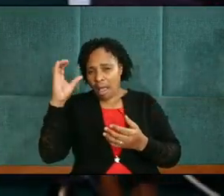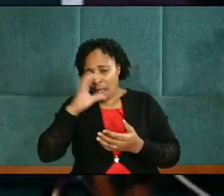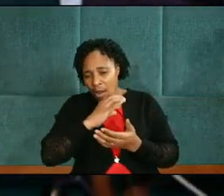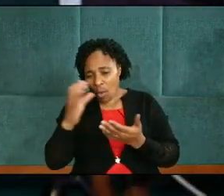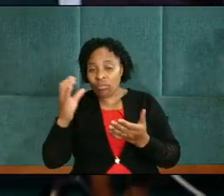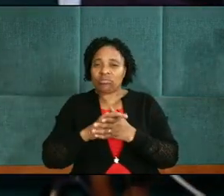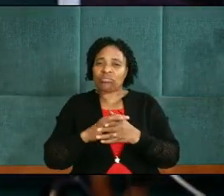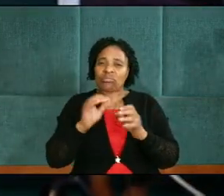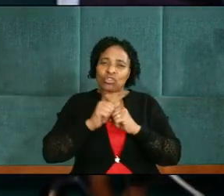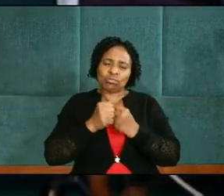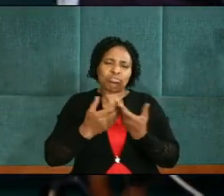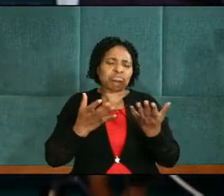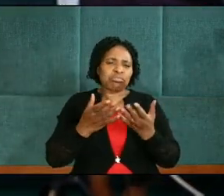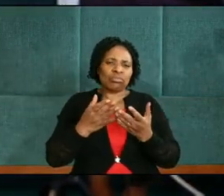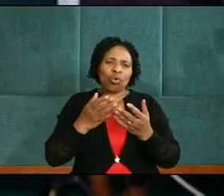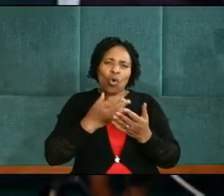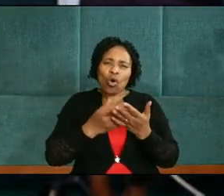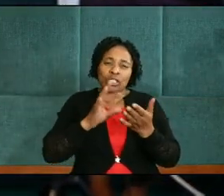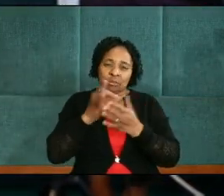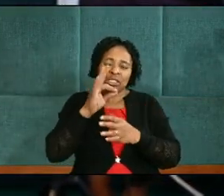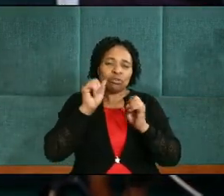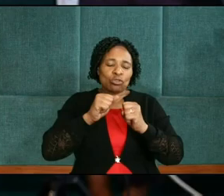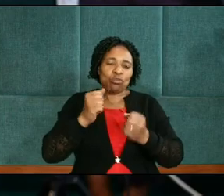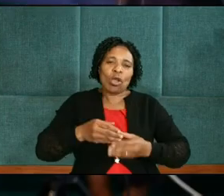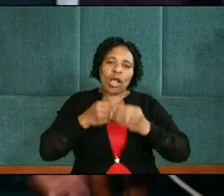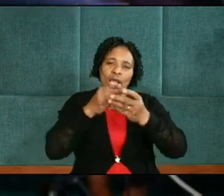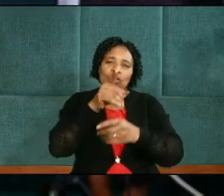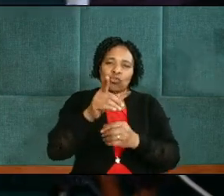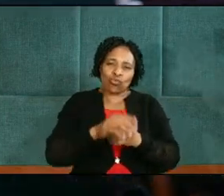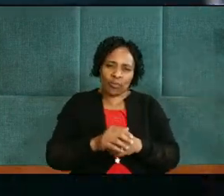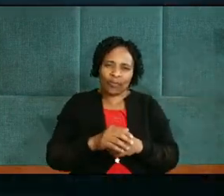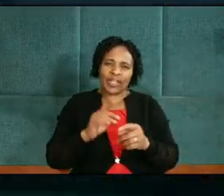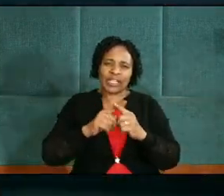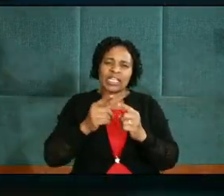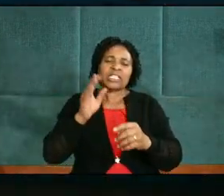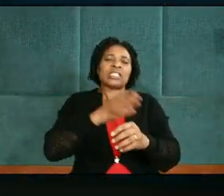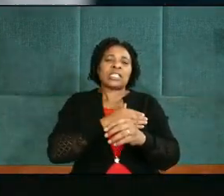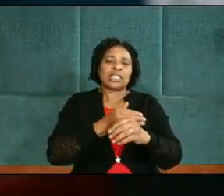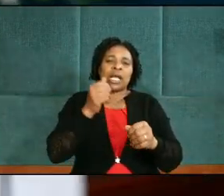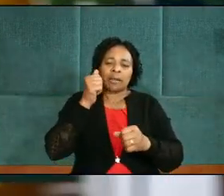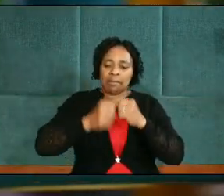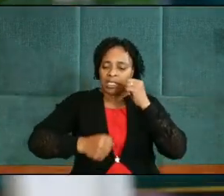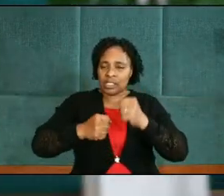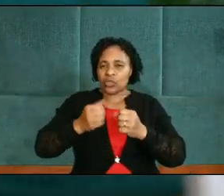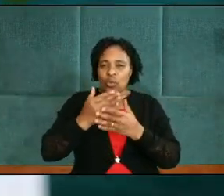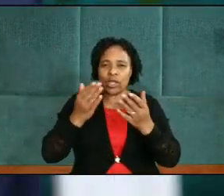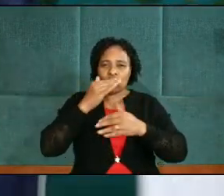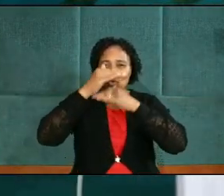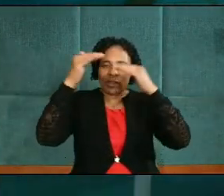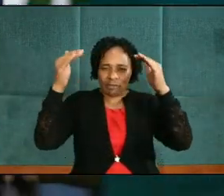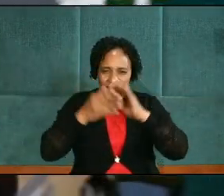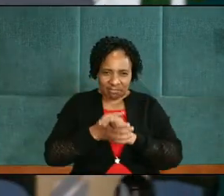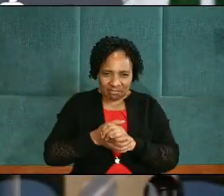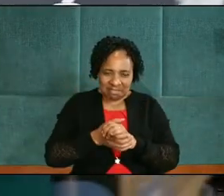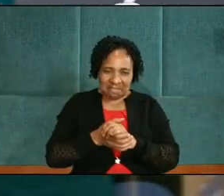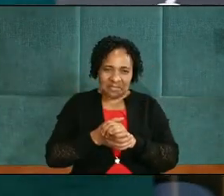alcohol. So he'll allow you to pass the rum bar singing, I'm marching to Zion.